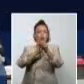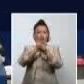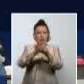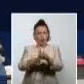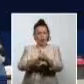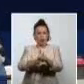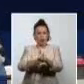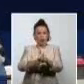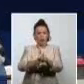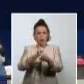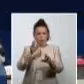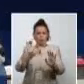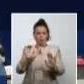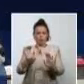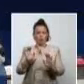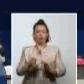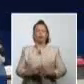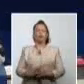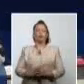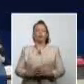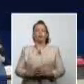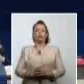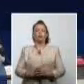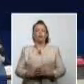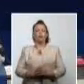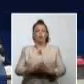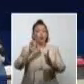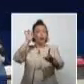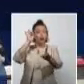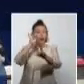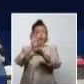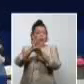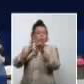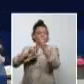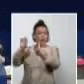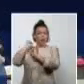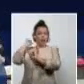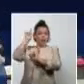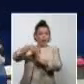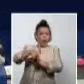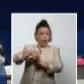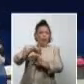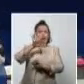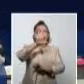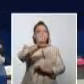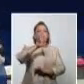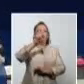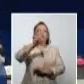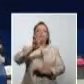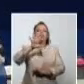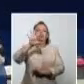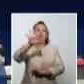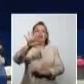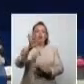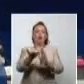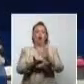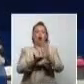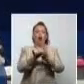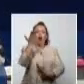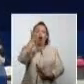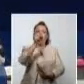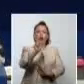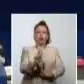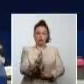And we already have 525 people who have been discharged from hospitals, 24 people more than the